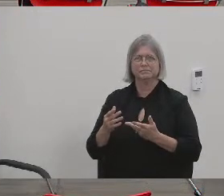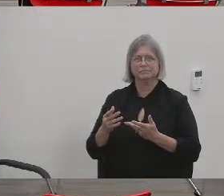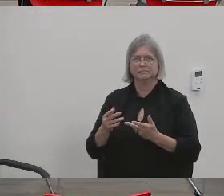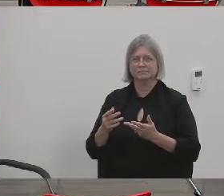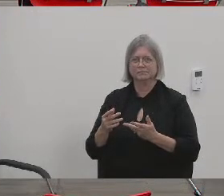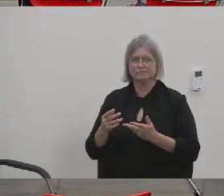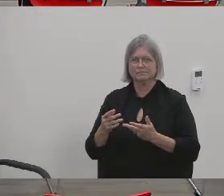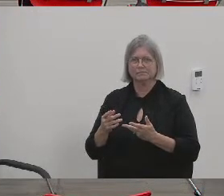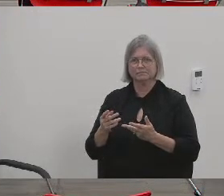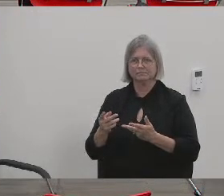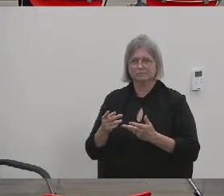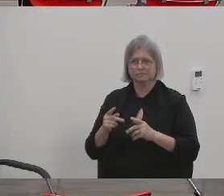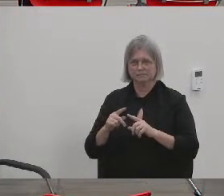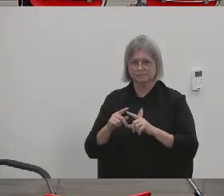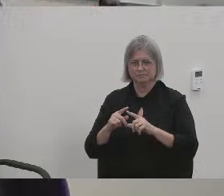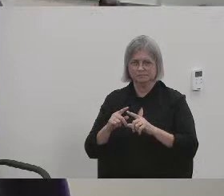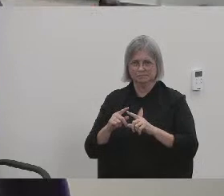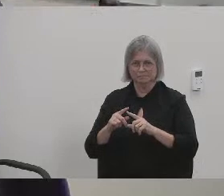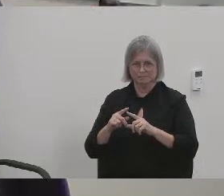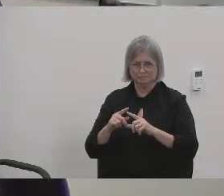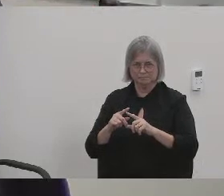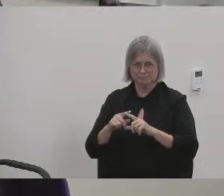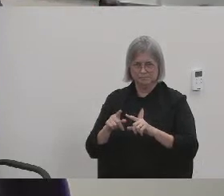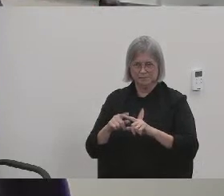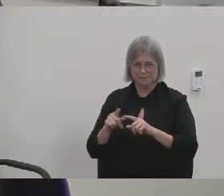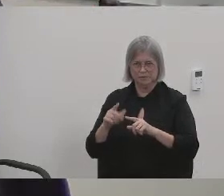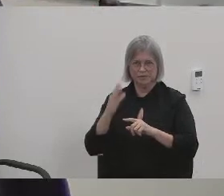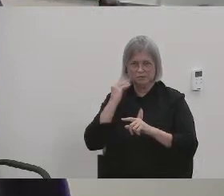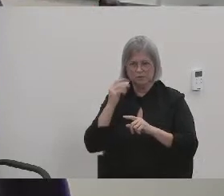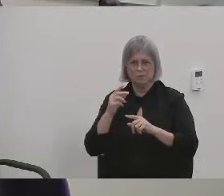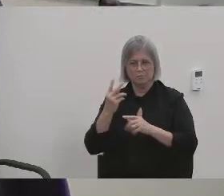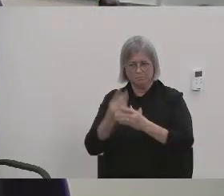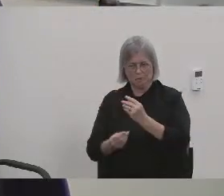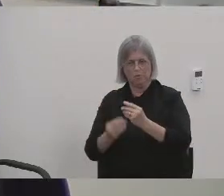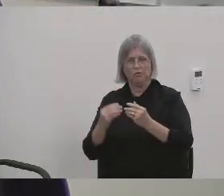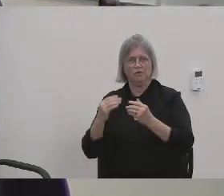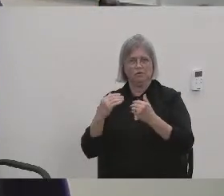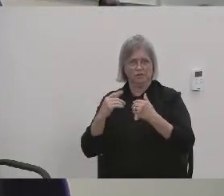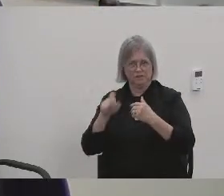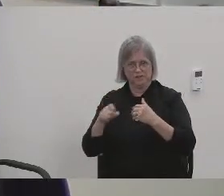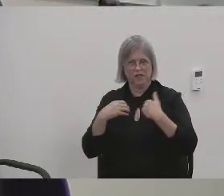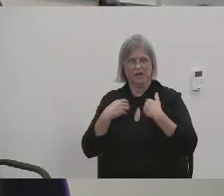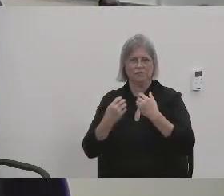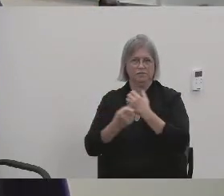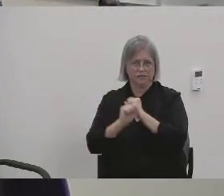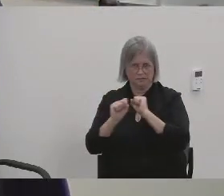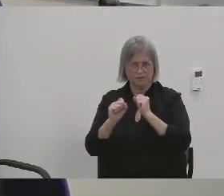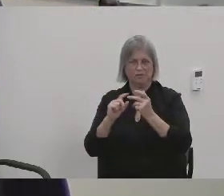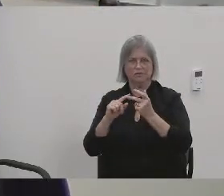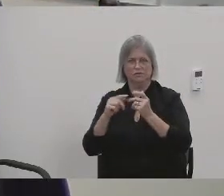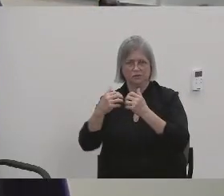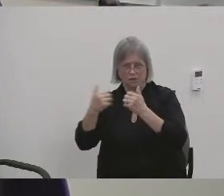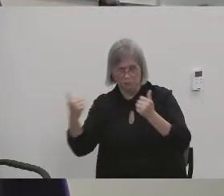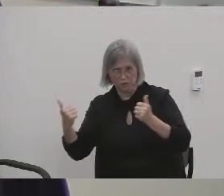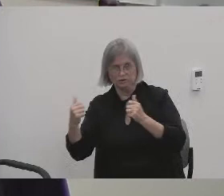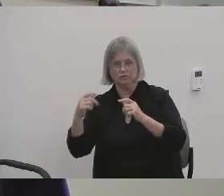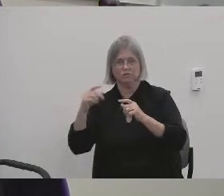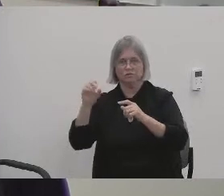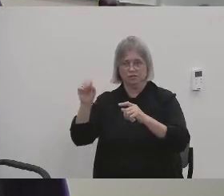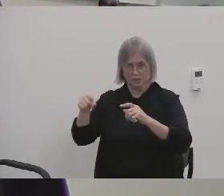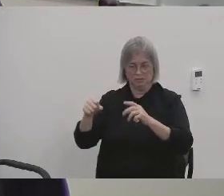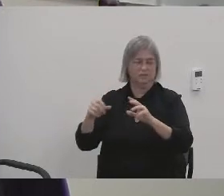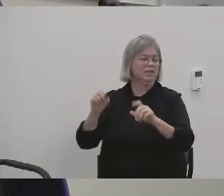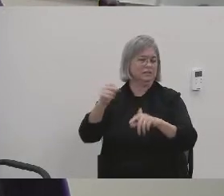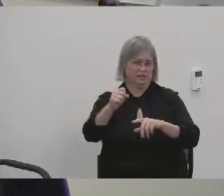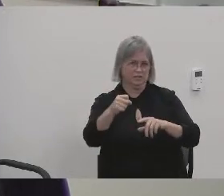going to be handled very differently, but both of them will be focused on safety and distancing, et cetera, et Yes. cetera. Yes, you can